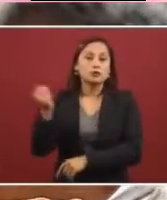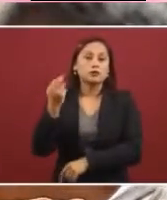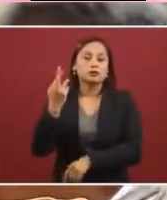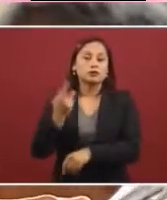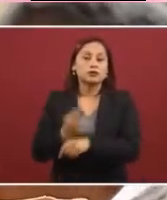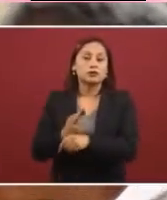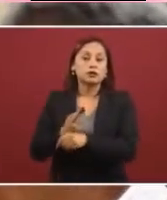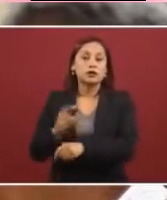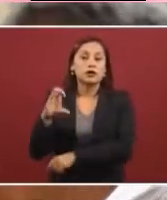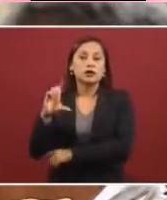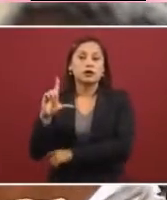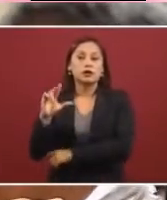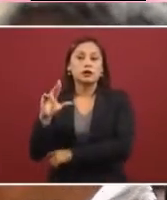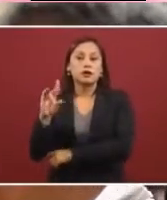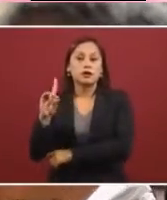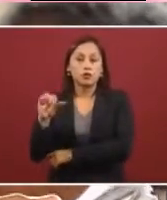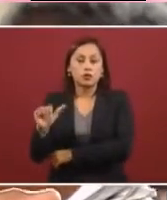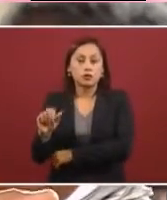Tourism, Claudia